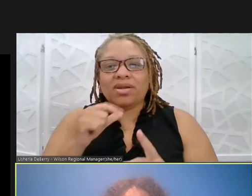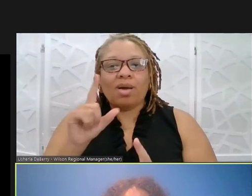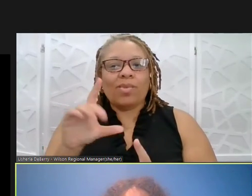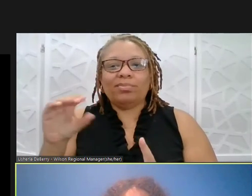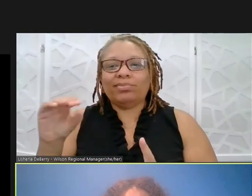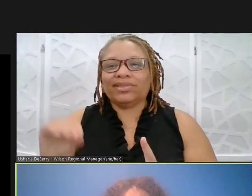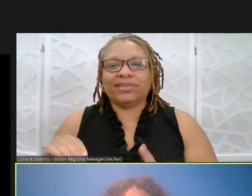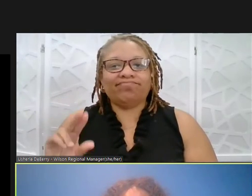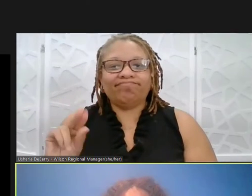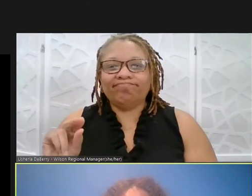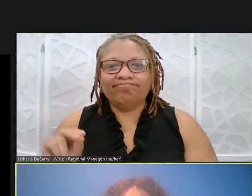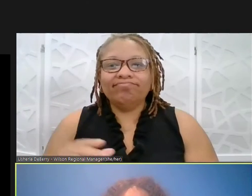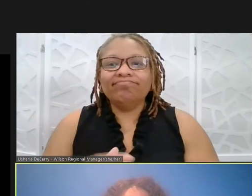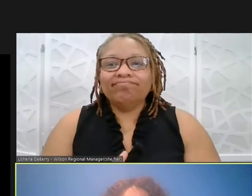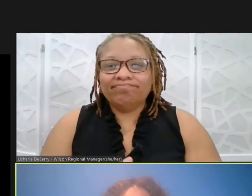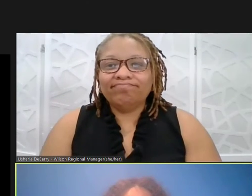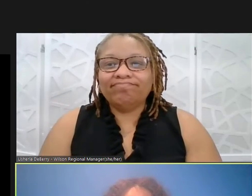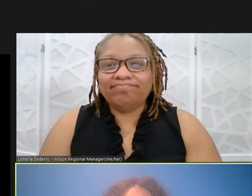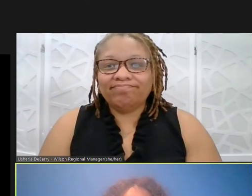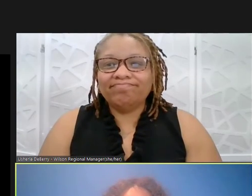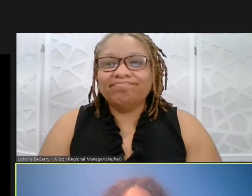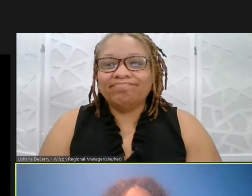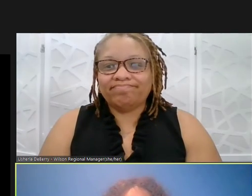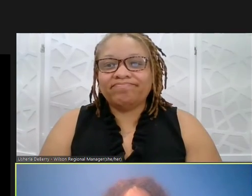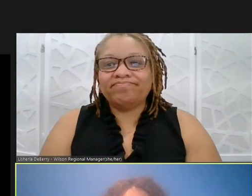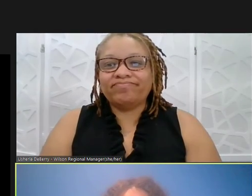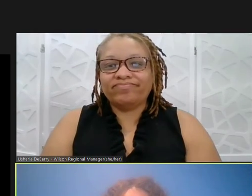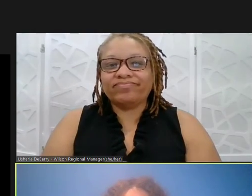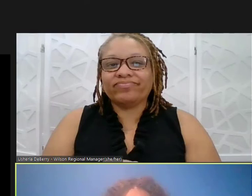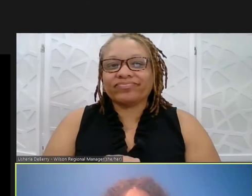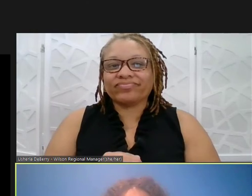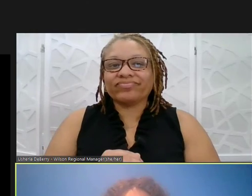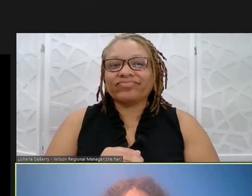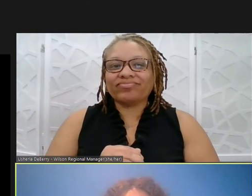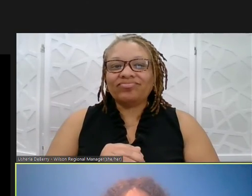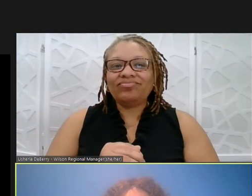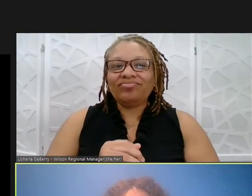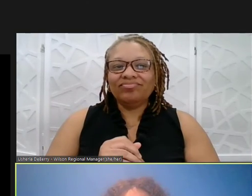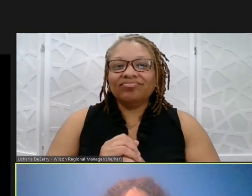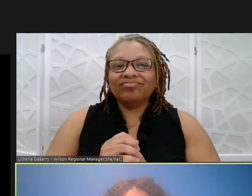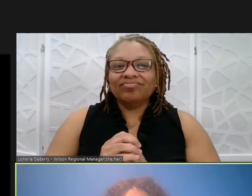better. But it doesn't mean it's 100% accurate.